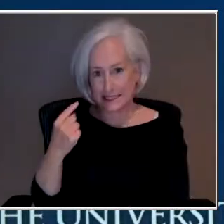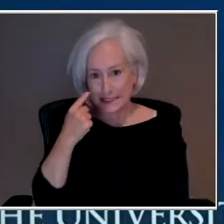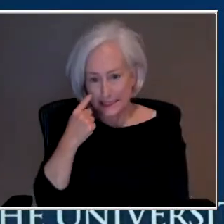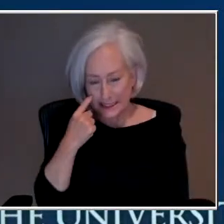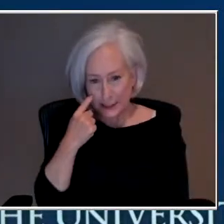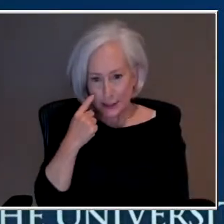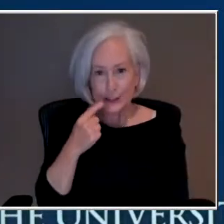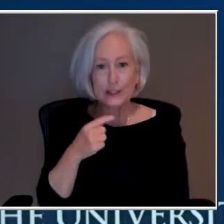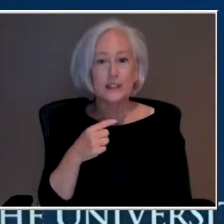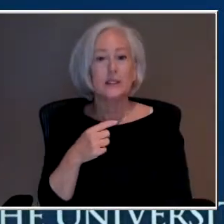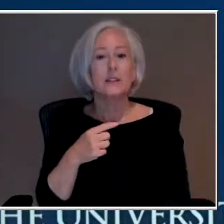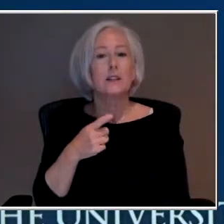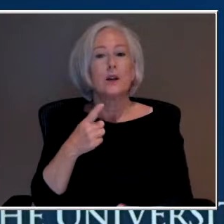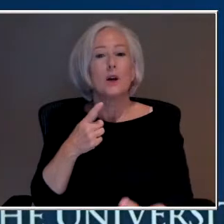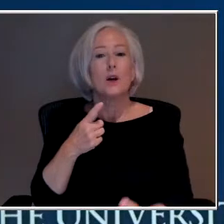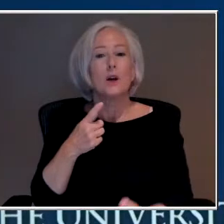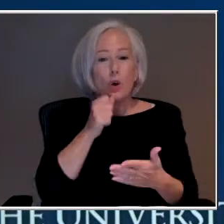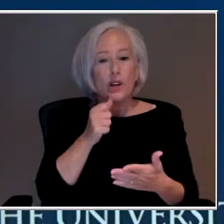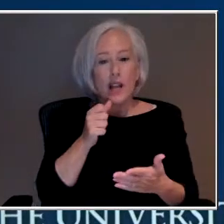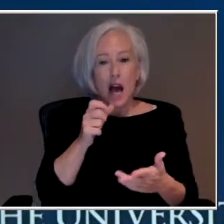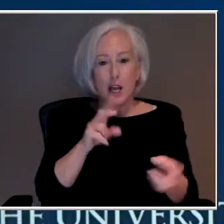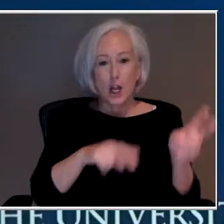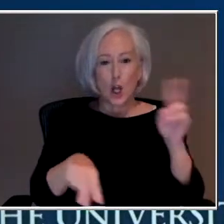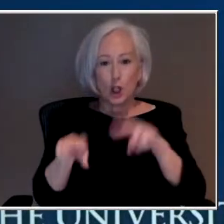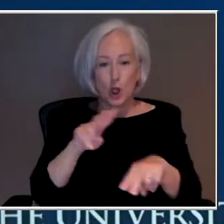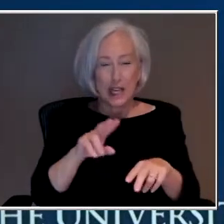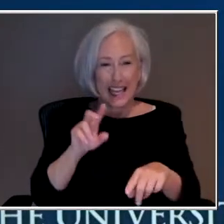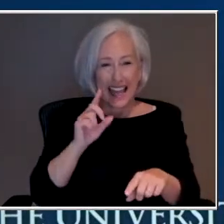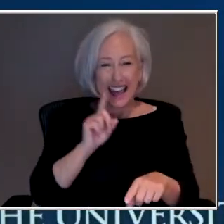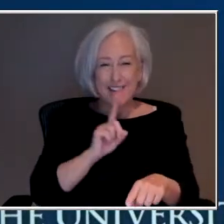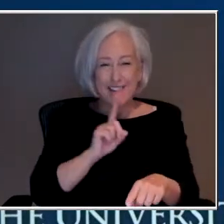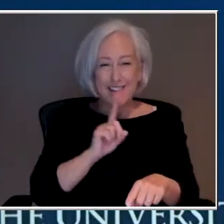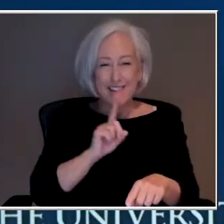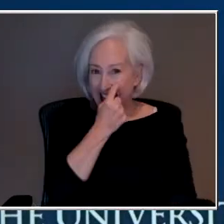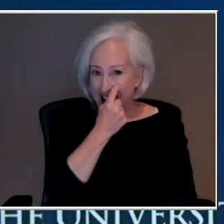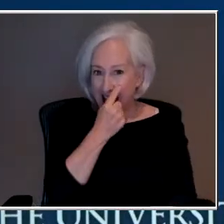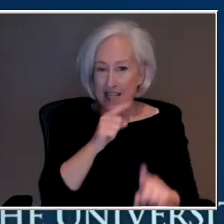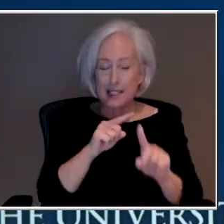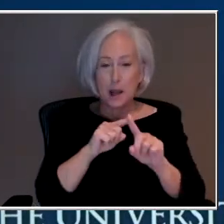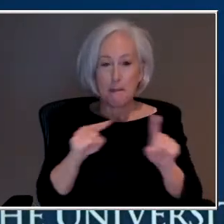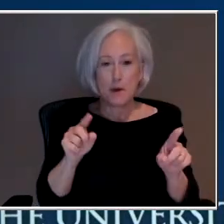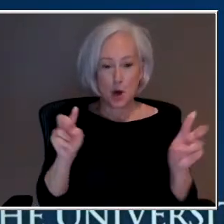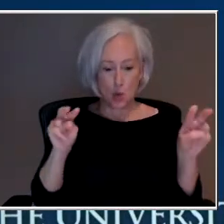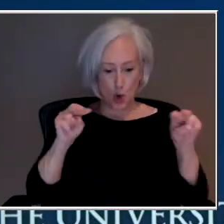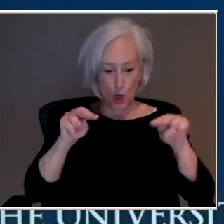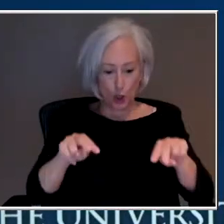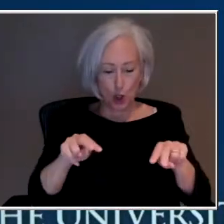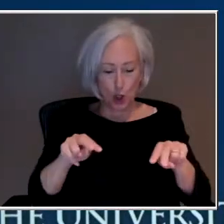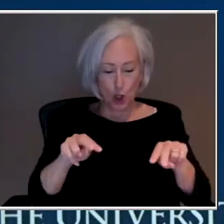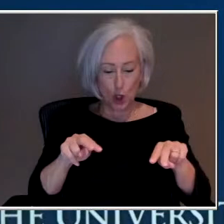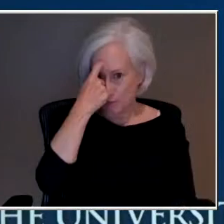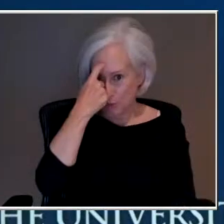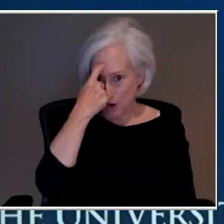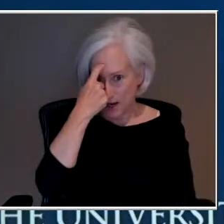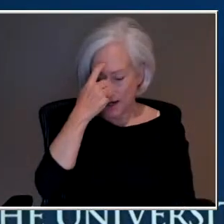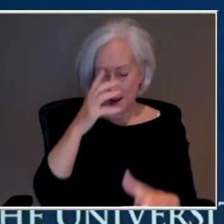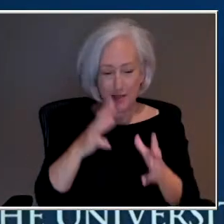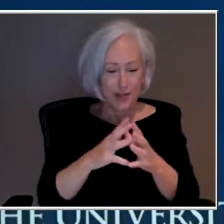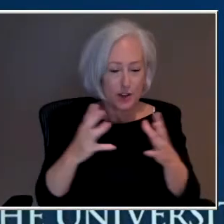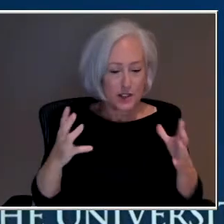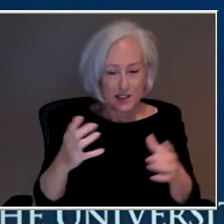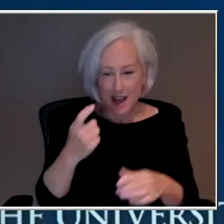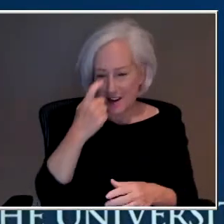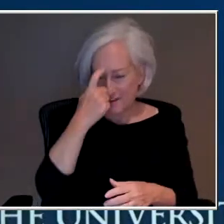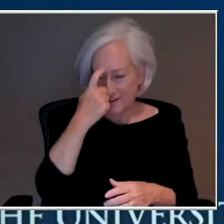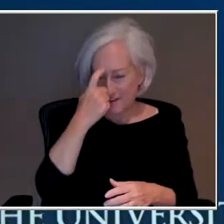not necessarily looking at eyes, we're looking at their brain. In those first years, there's so much visual development and brain development going on that his